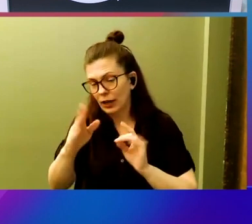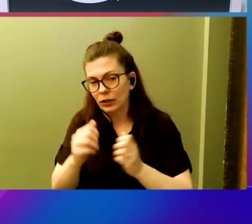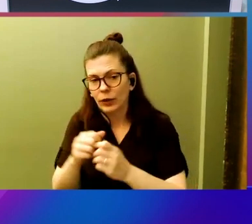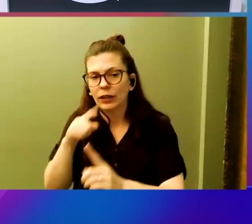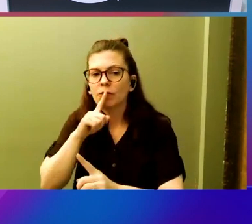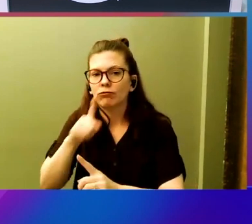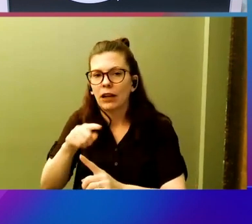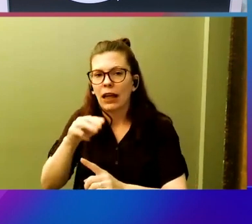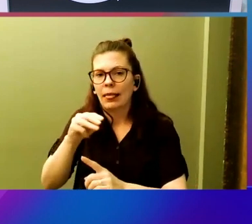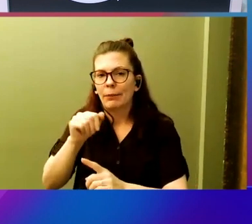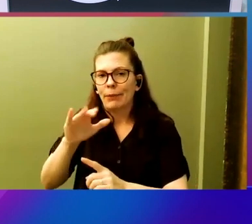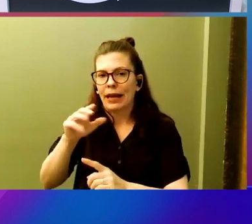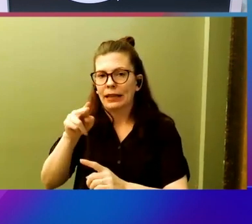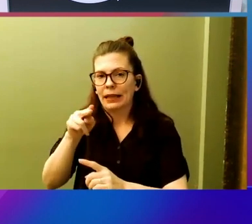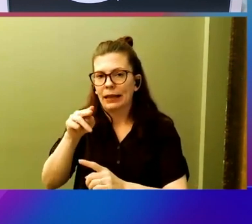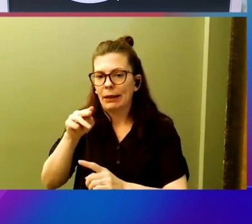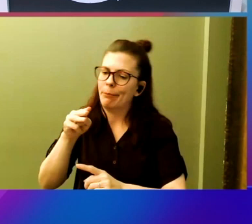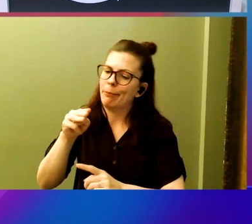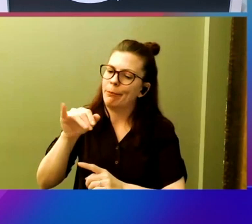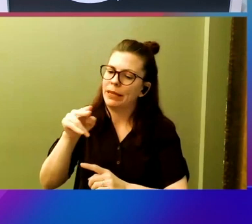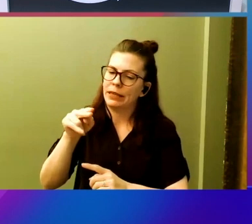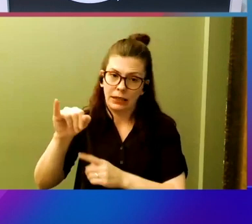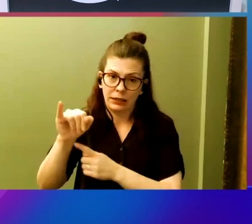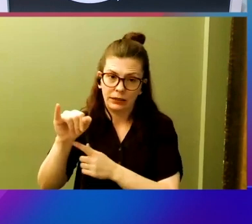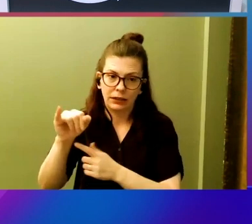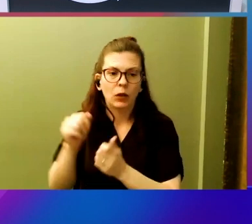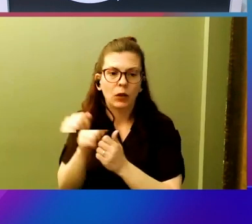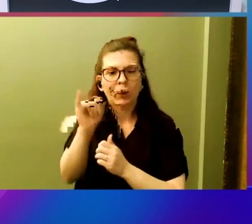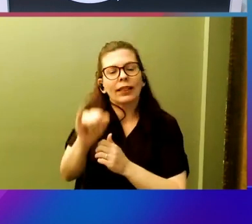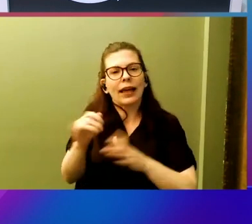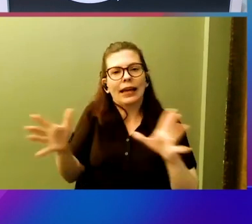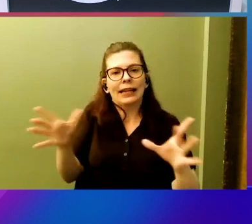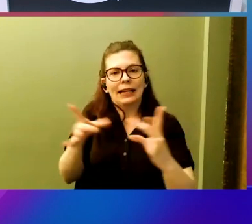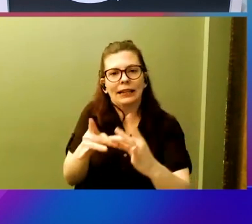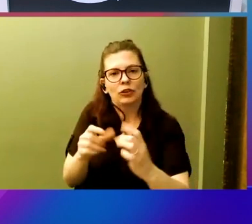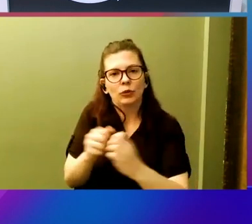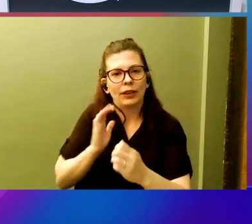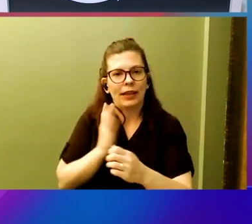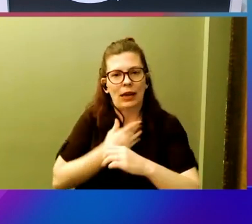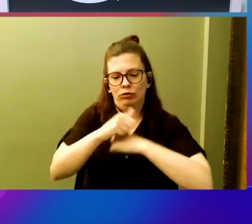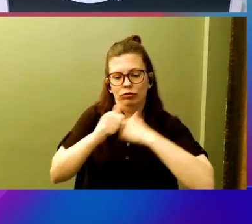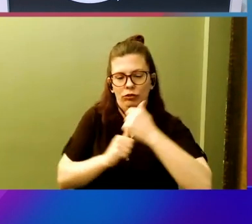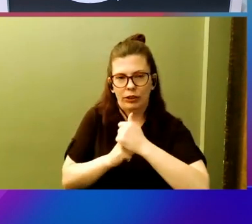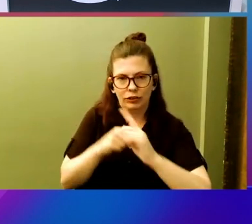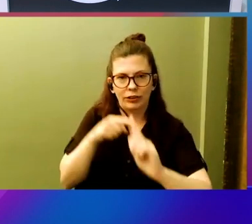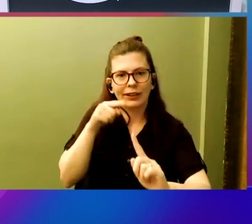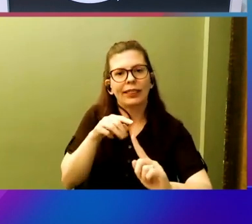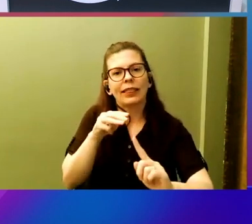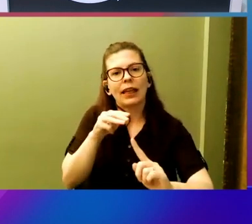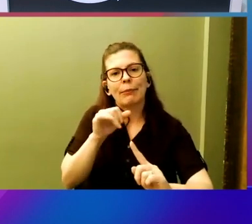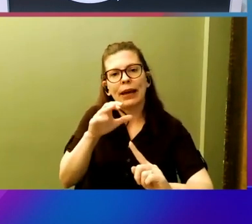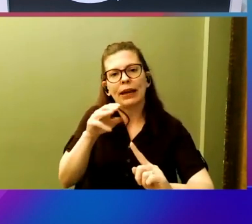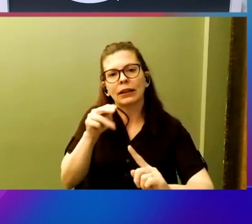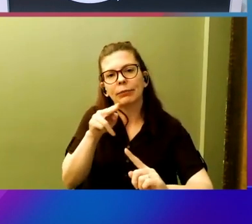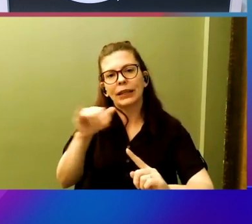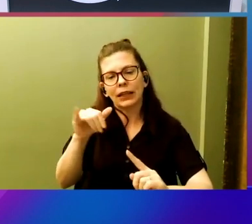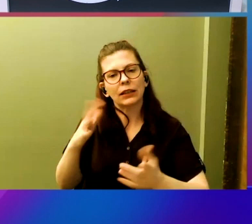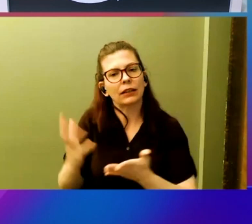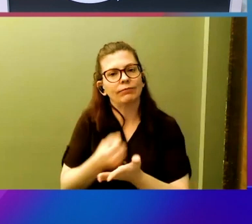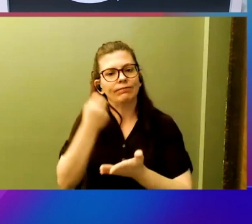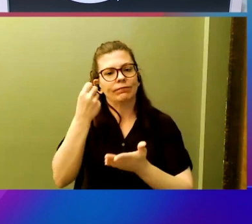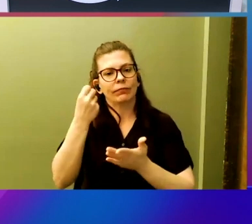And so with that connection to our infrastructure, the Mac Minis are able to take advantage of up to